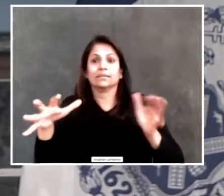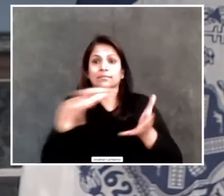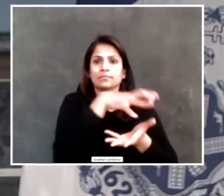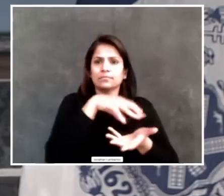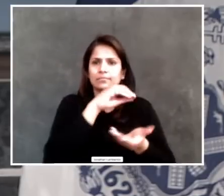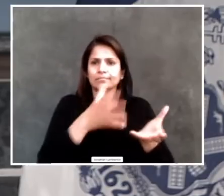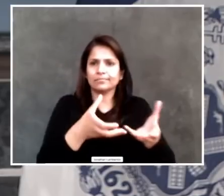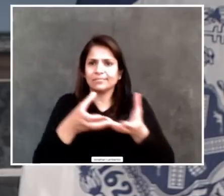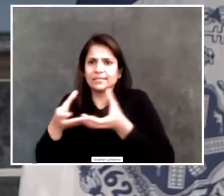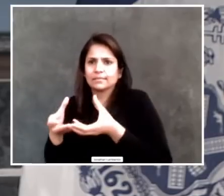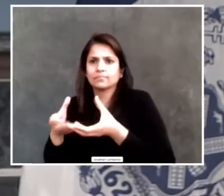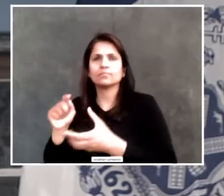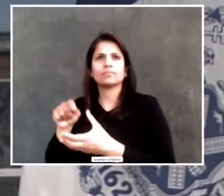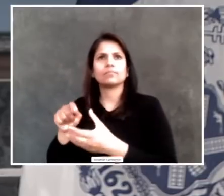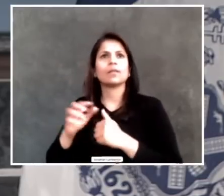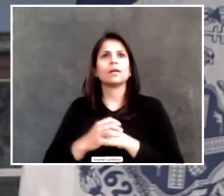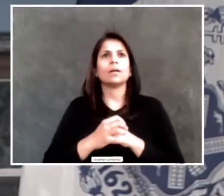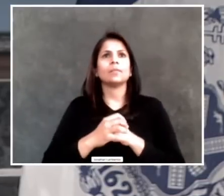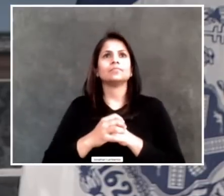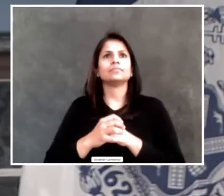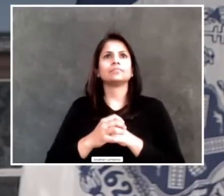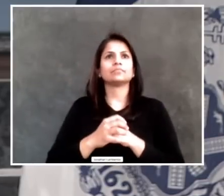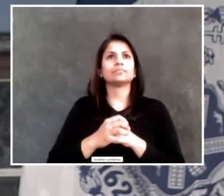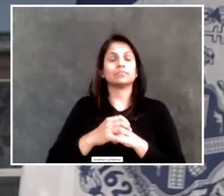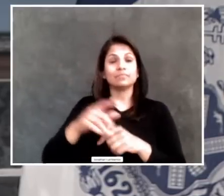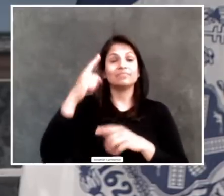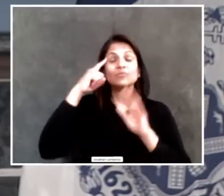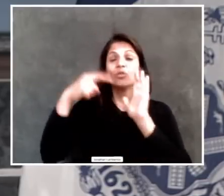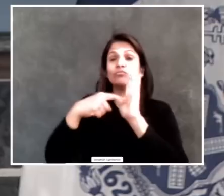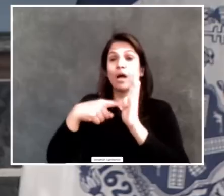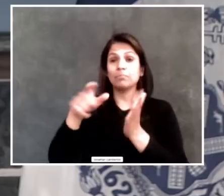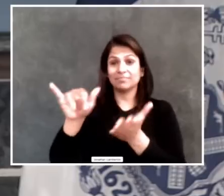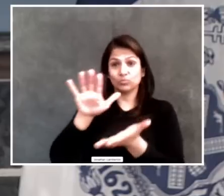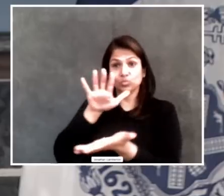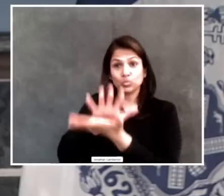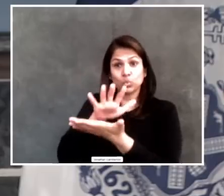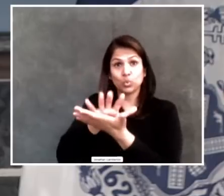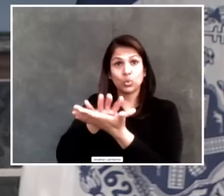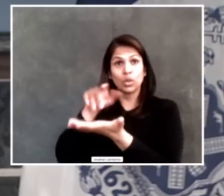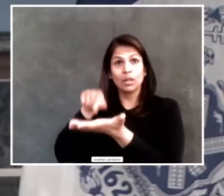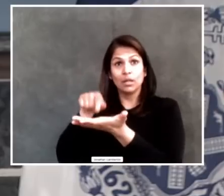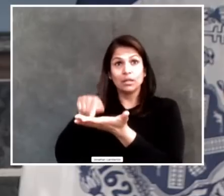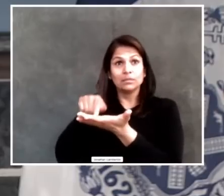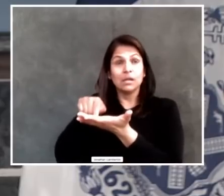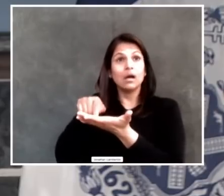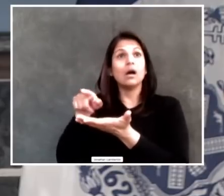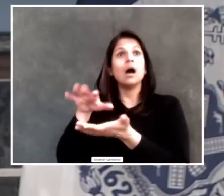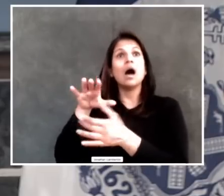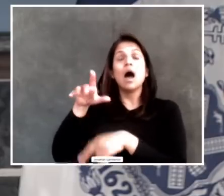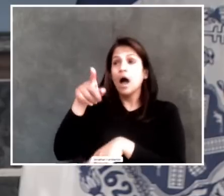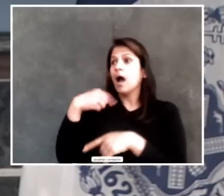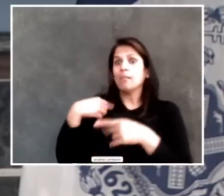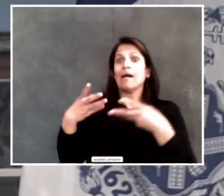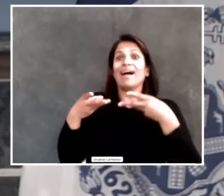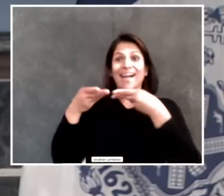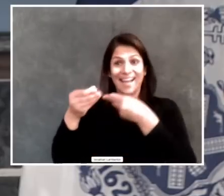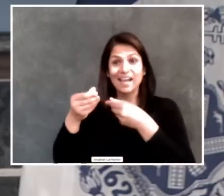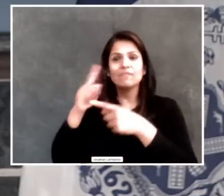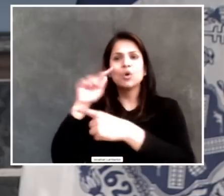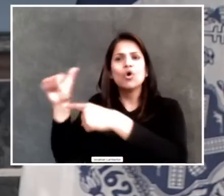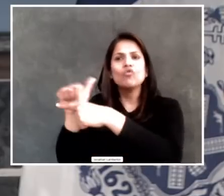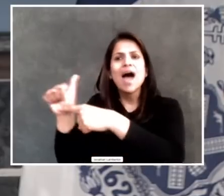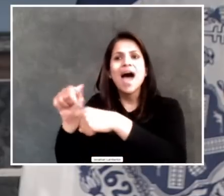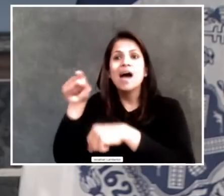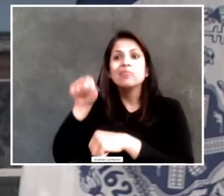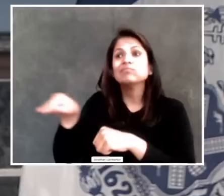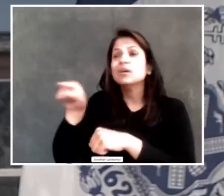foundation of how we make schools better. We can't do it if teachers are not in their schools. And there's many examples like